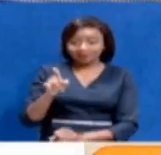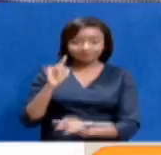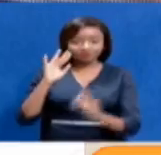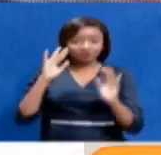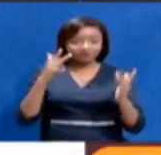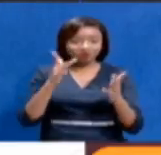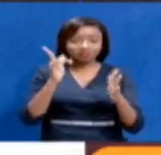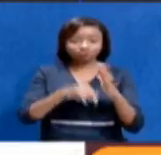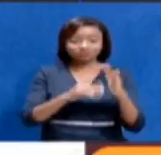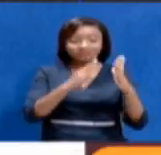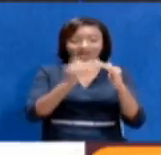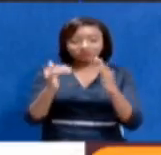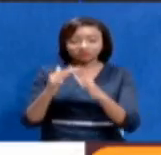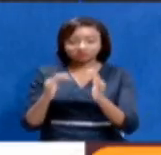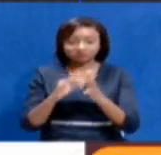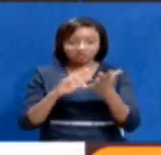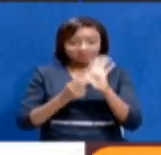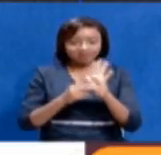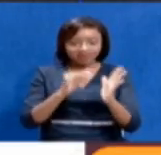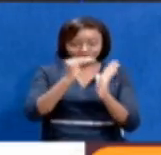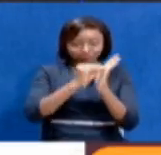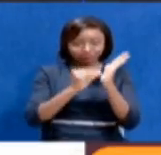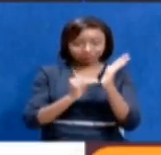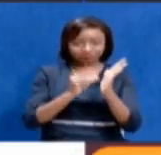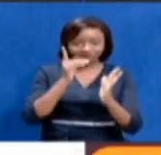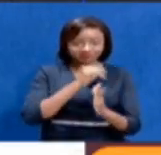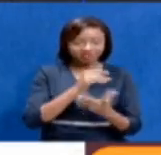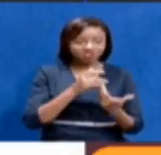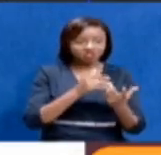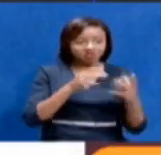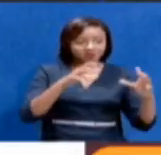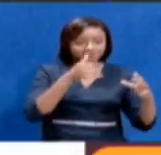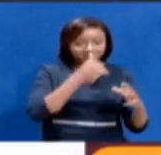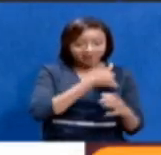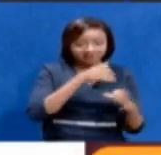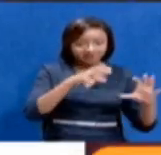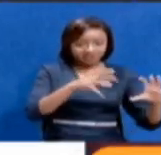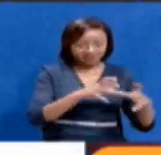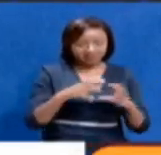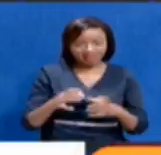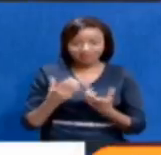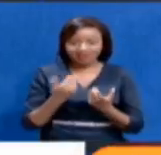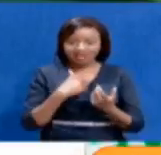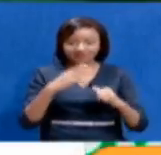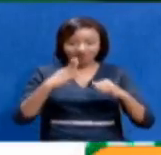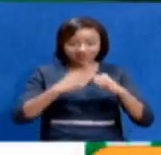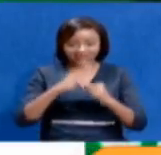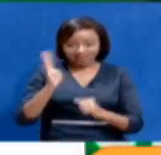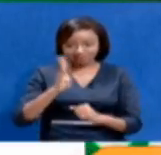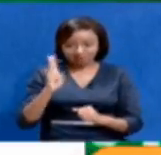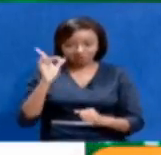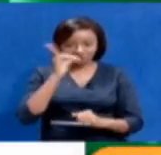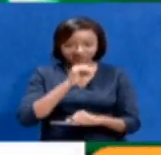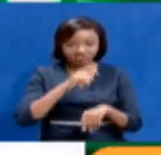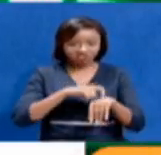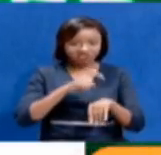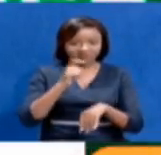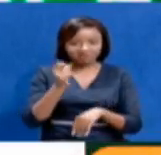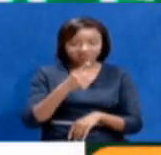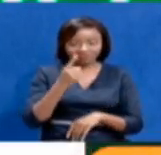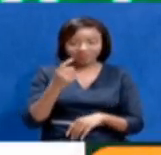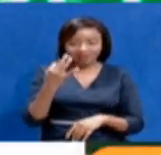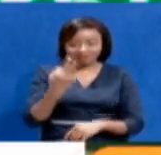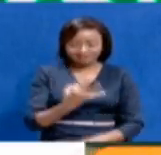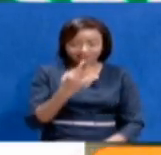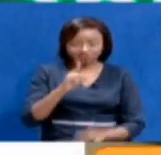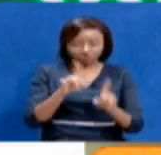estate, listed firms and private companies, held cash and marketable securities worth 9 billion shillings at the end of March, up